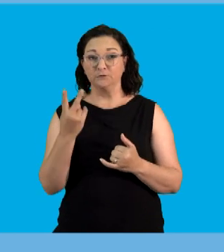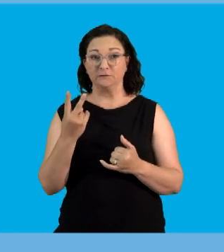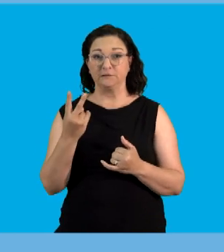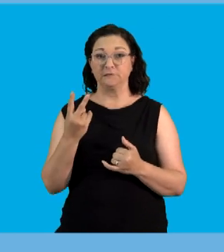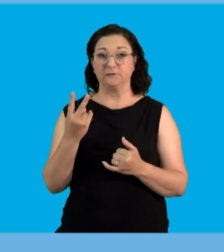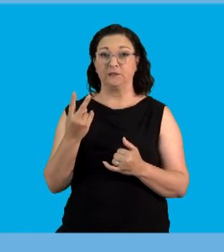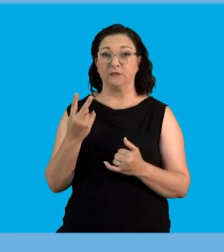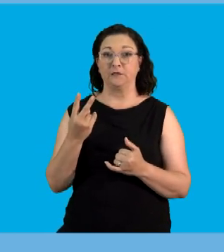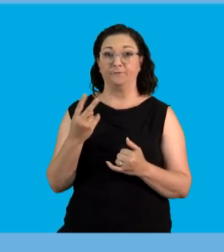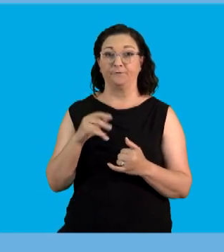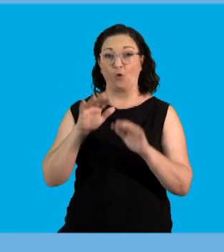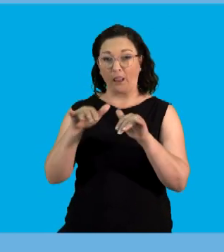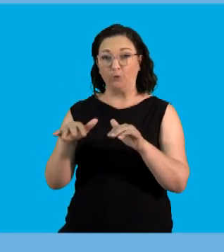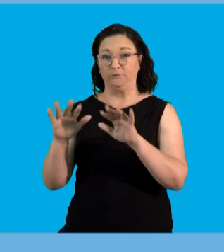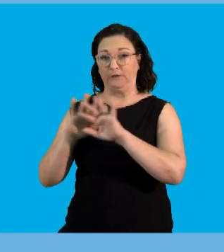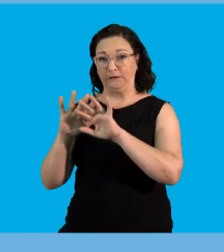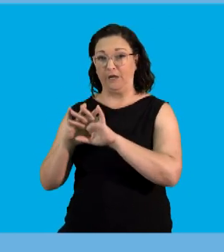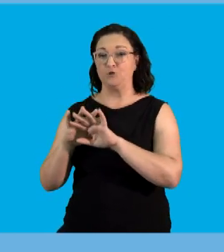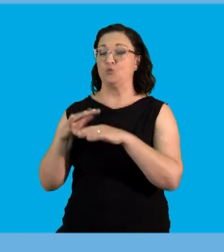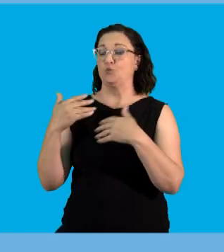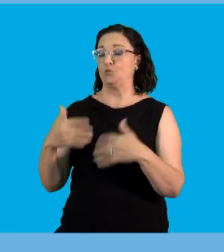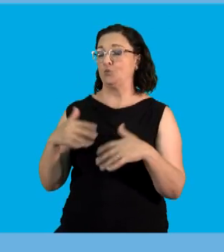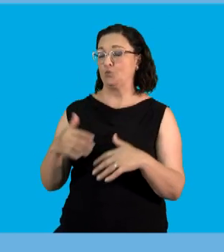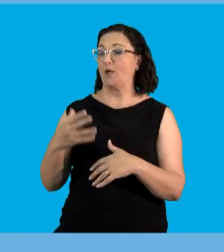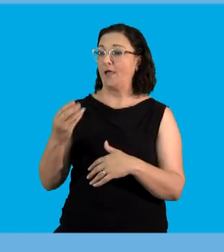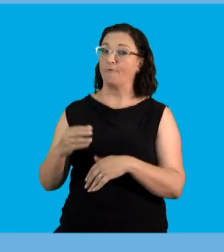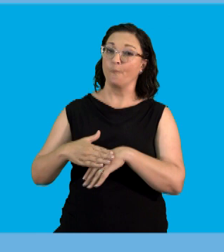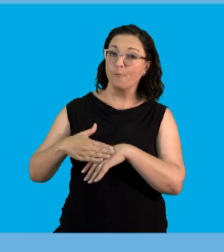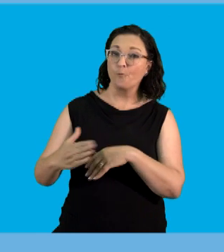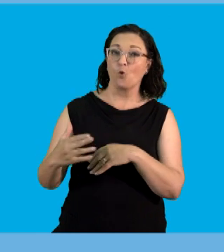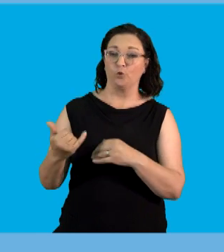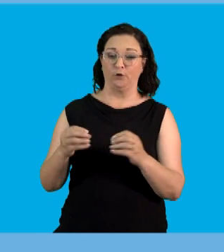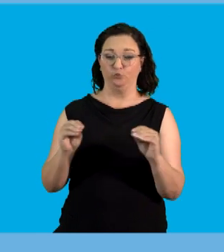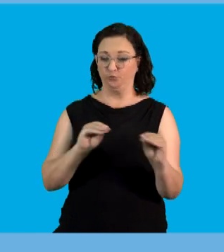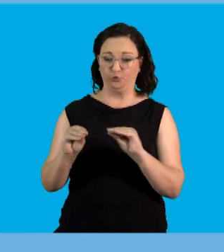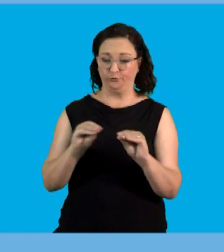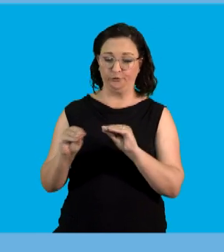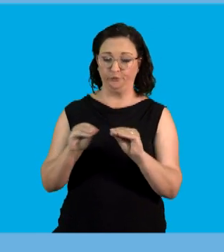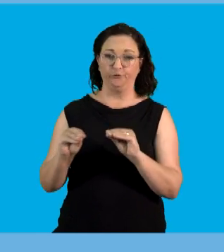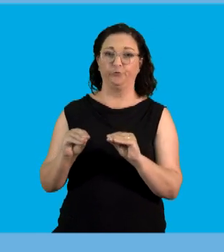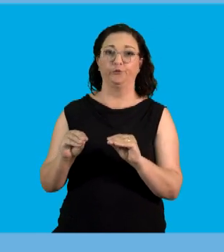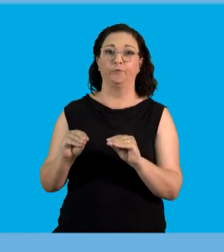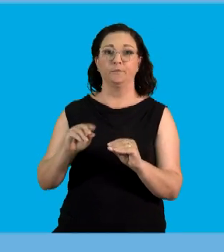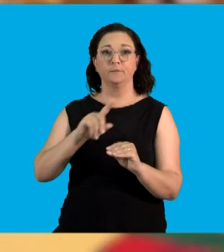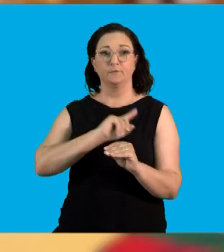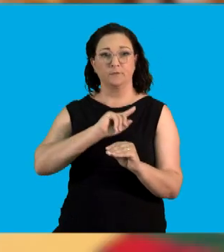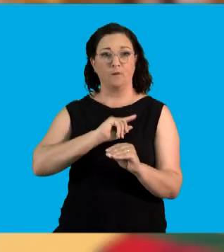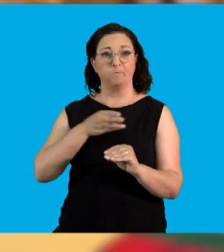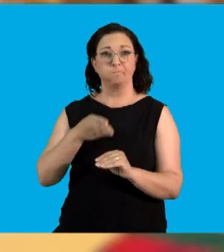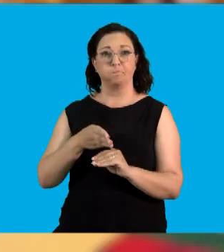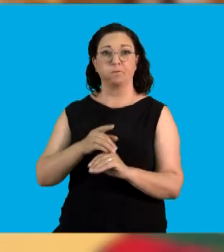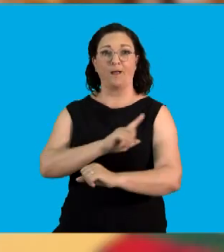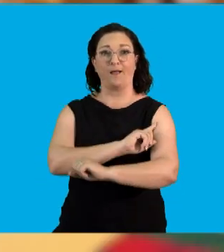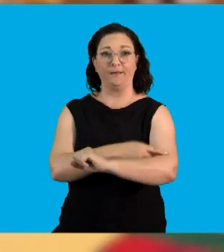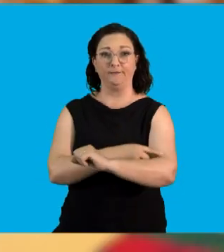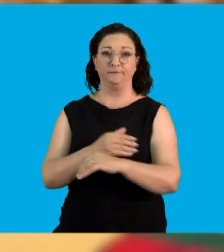particles, those ones will have a more amount of energy as compared to the solid. However, between the liquids and the gases, the gas particles